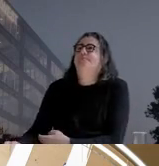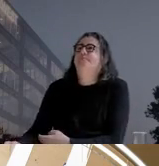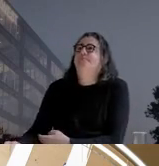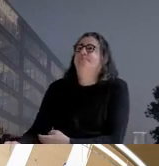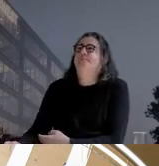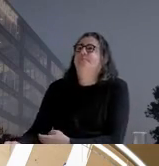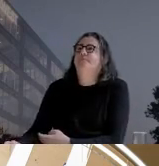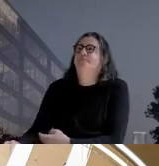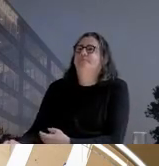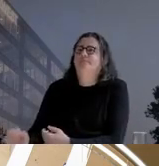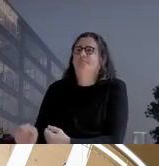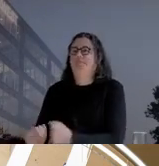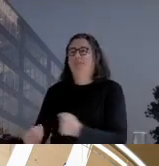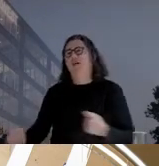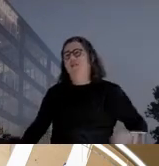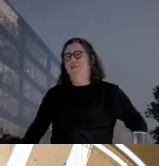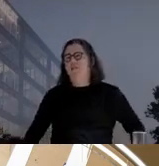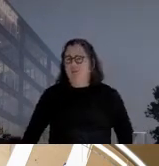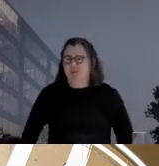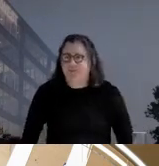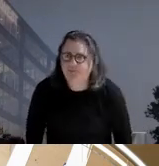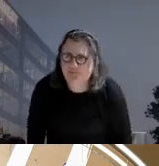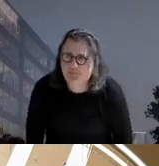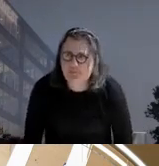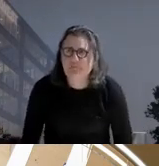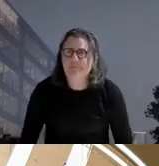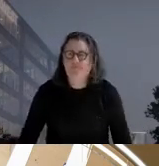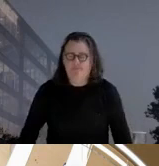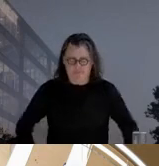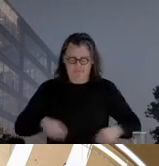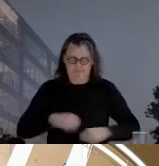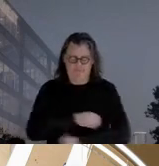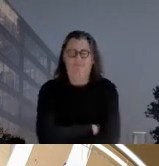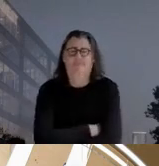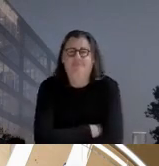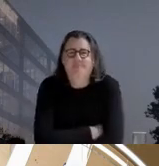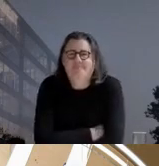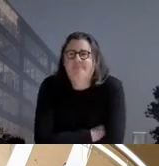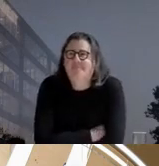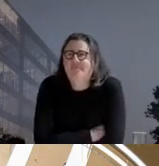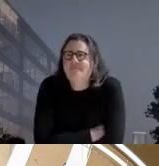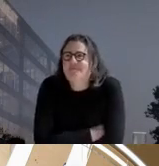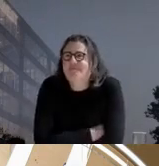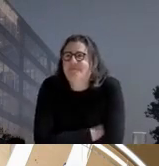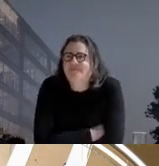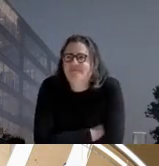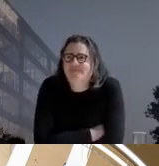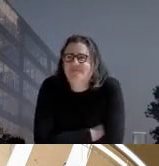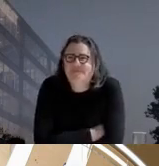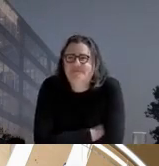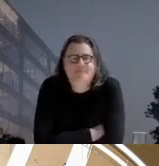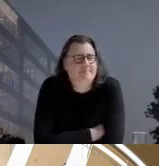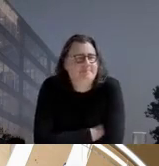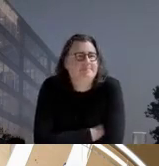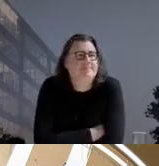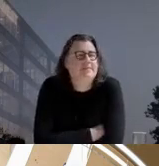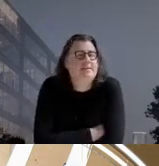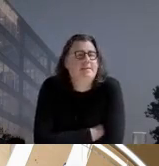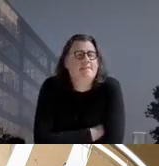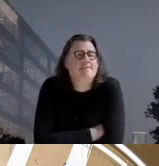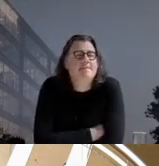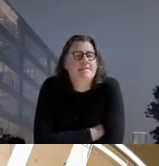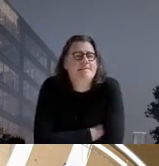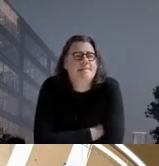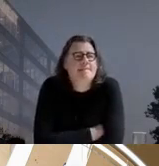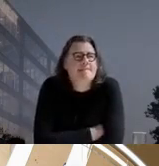is clapping. Thank you very much. That was, wow. There were some really